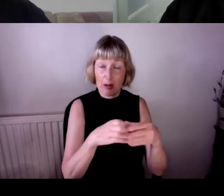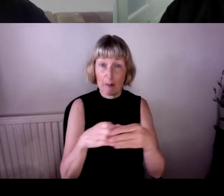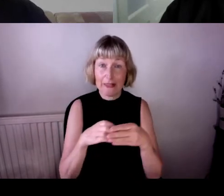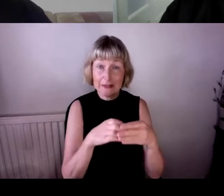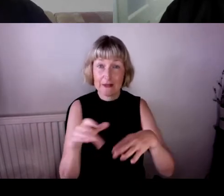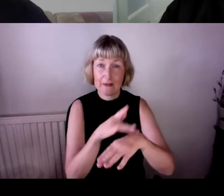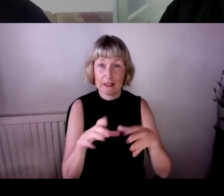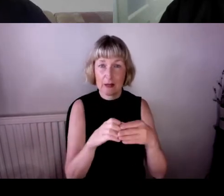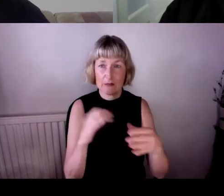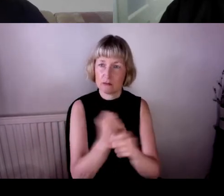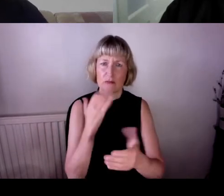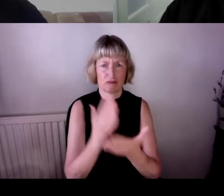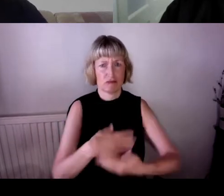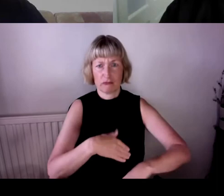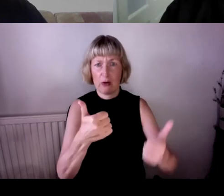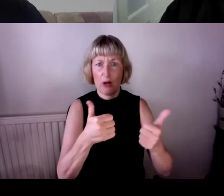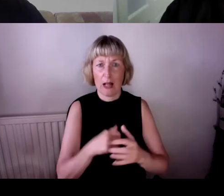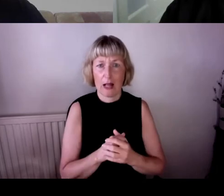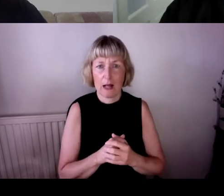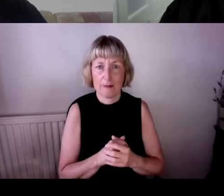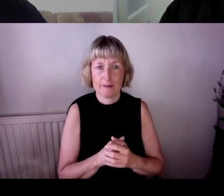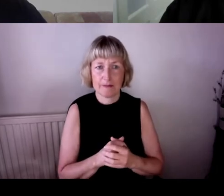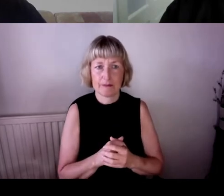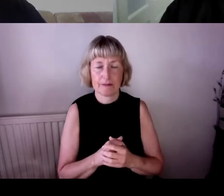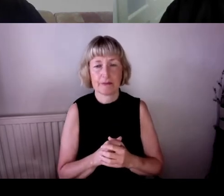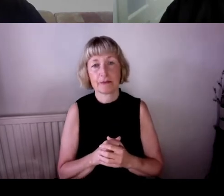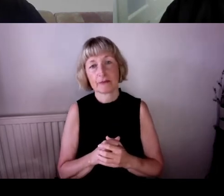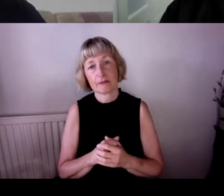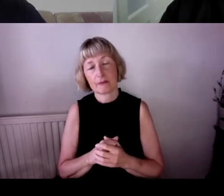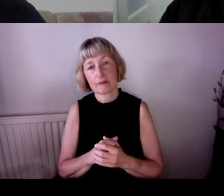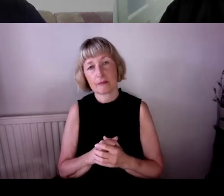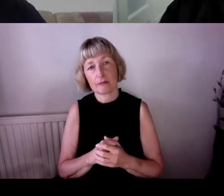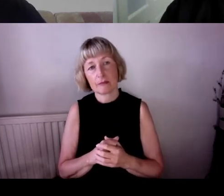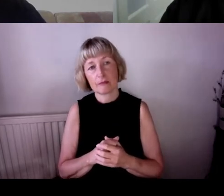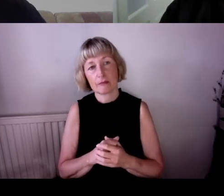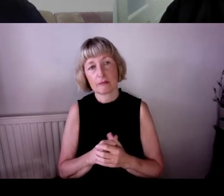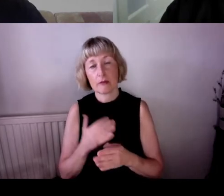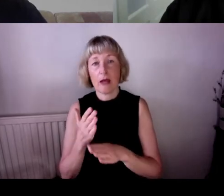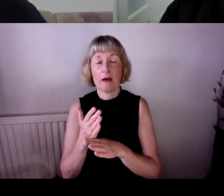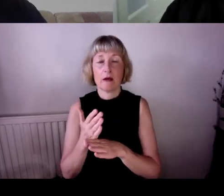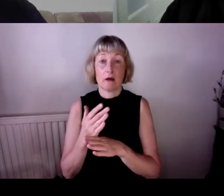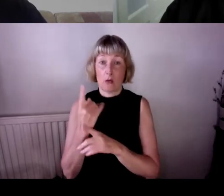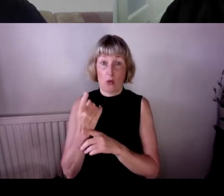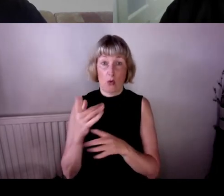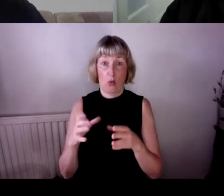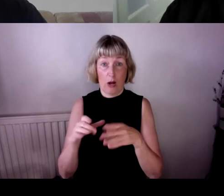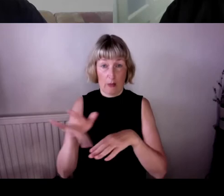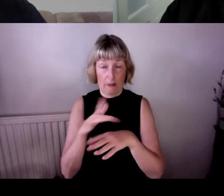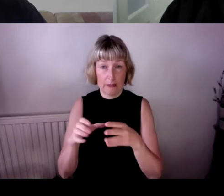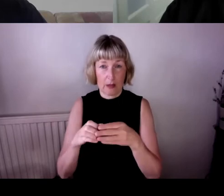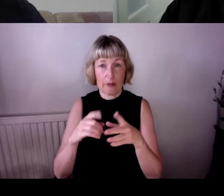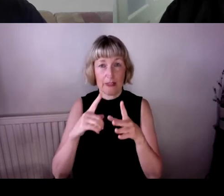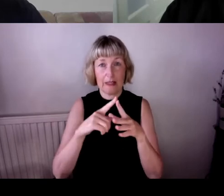the end. But one of the ones that was an early starter of this was Extant. And Extant